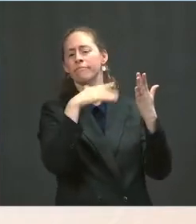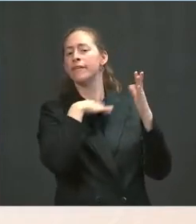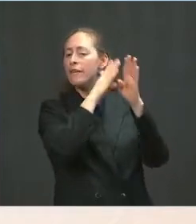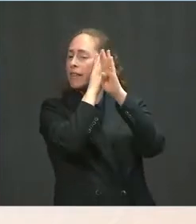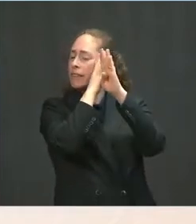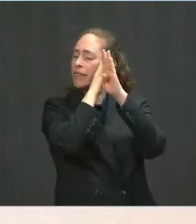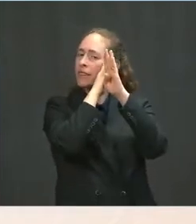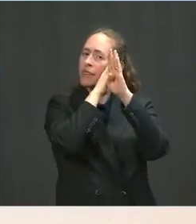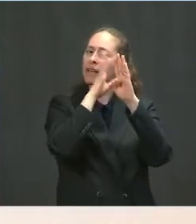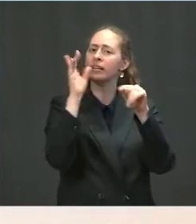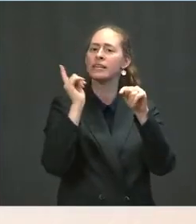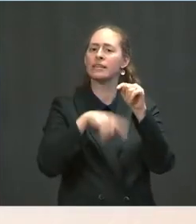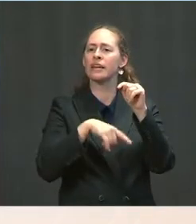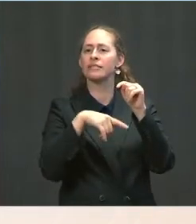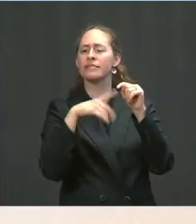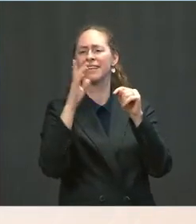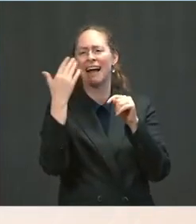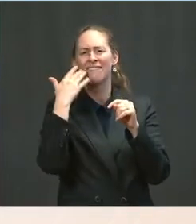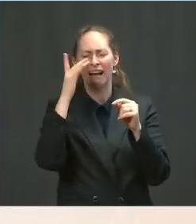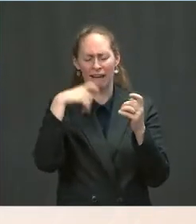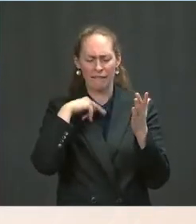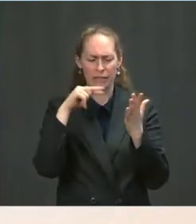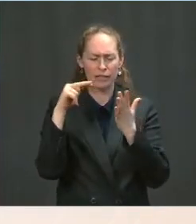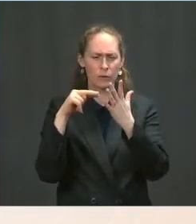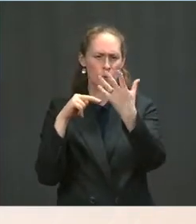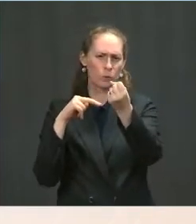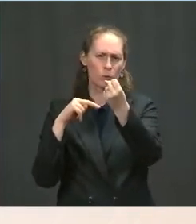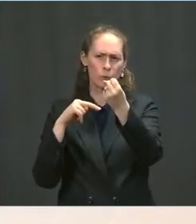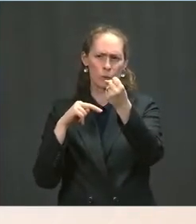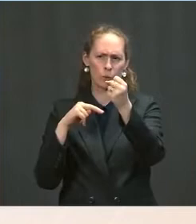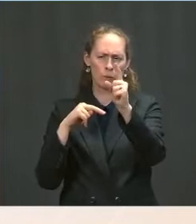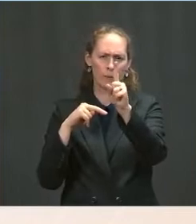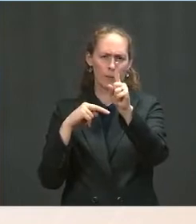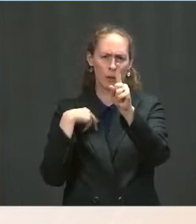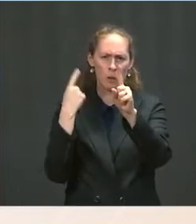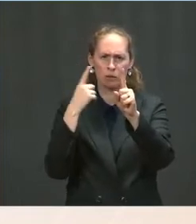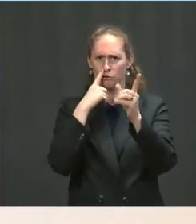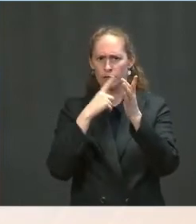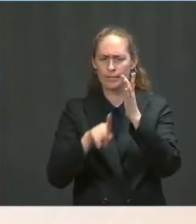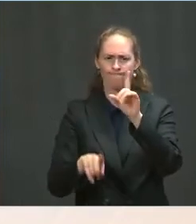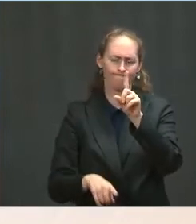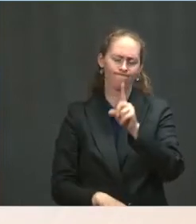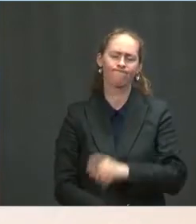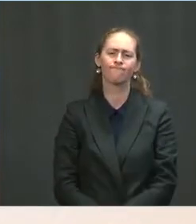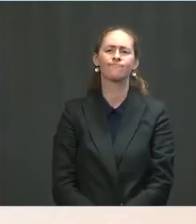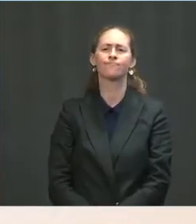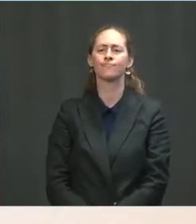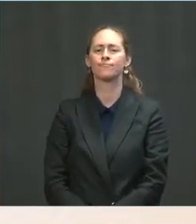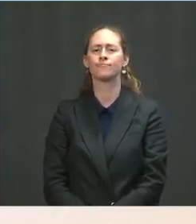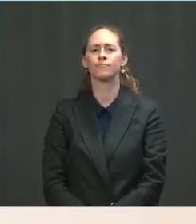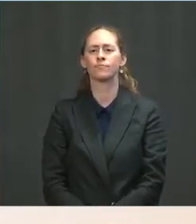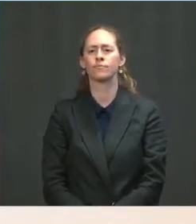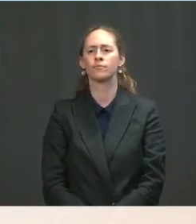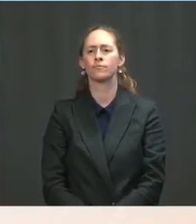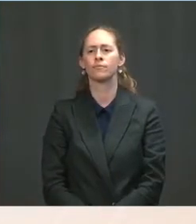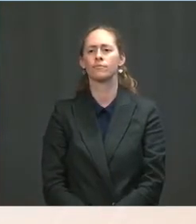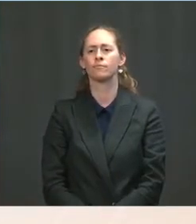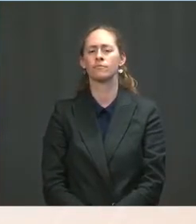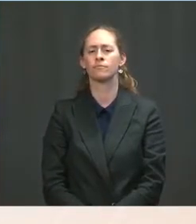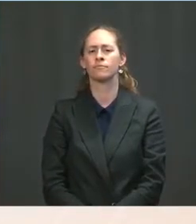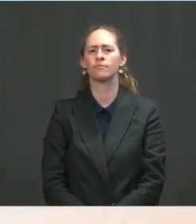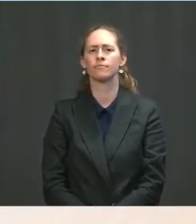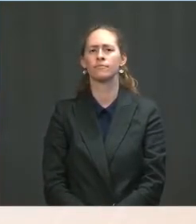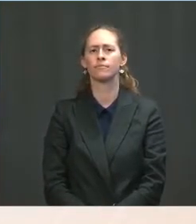something that I wanted to share with all of you. If I can find it really quickly, just give me a second.